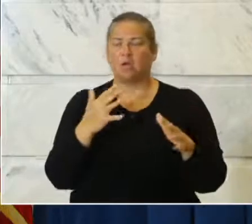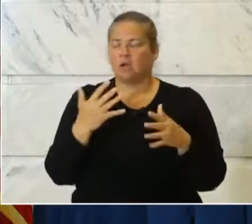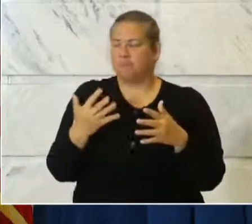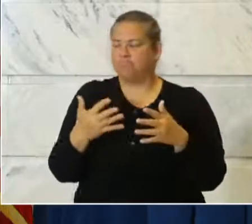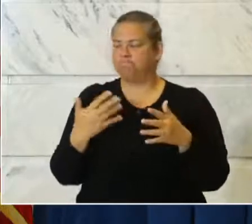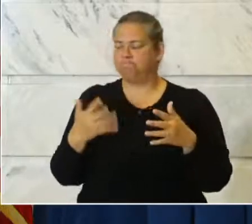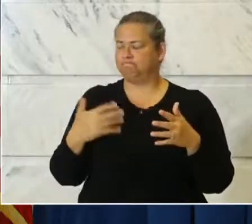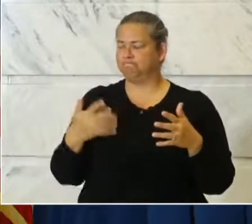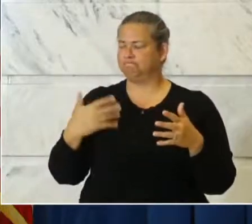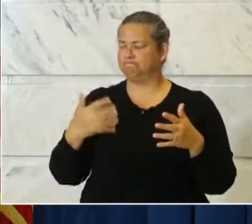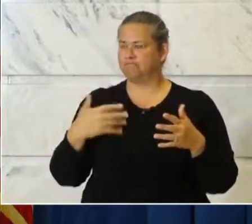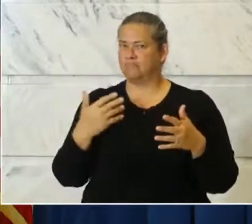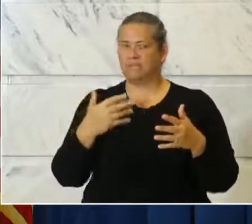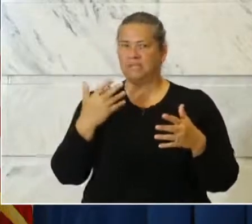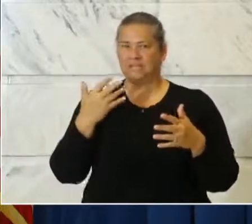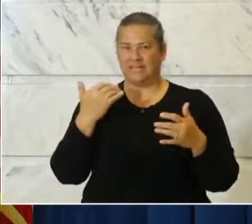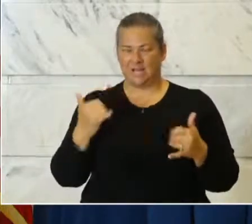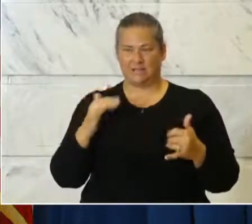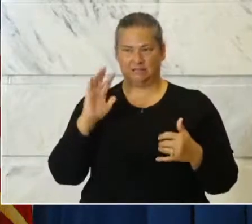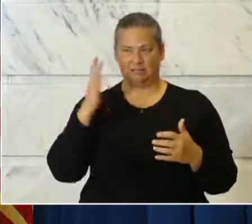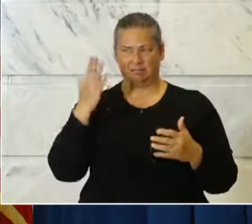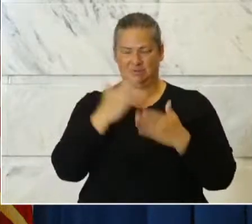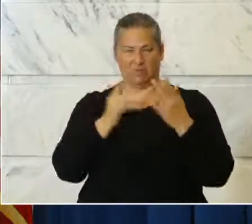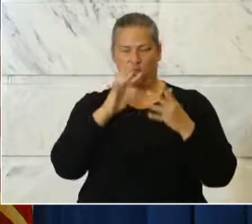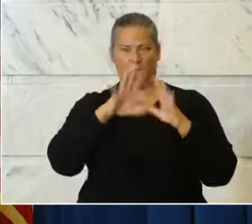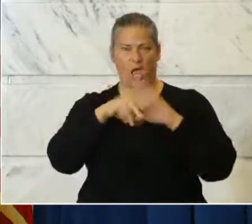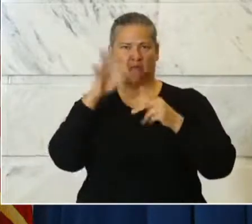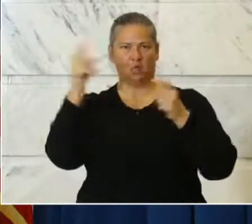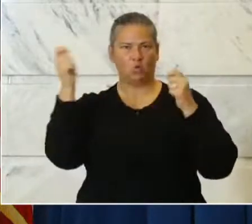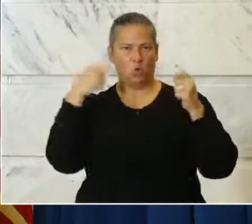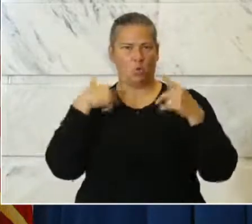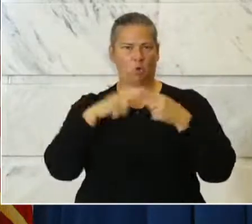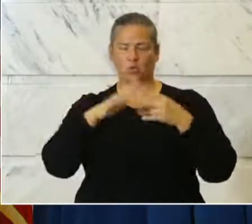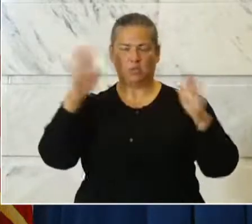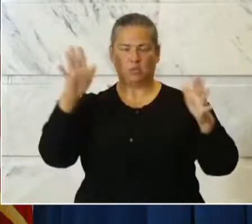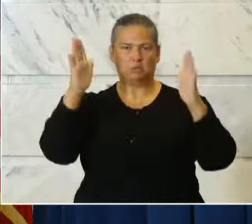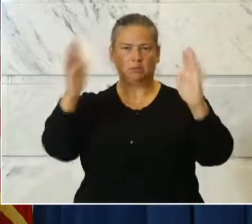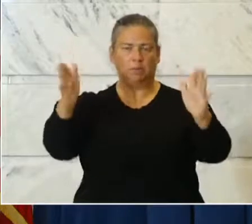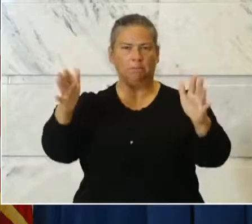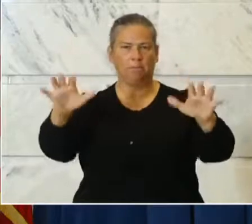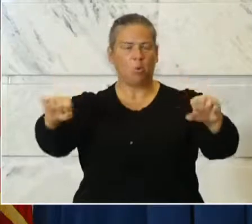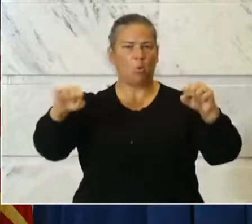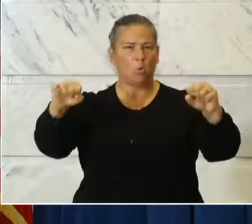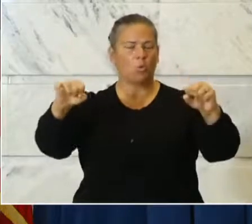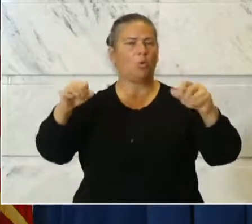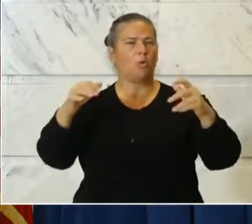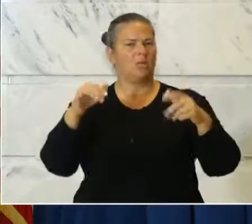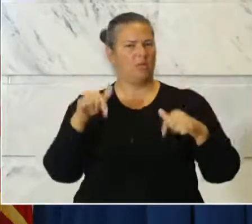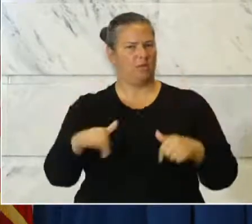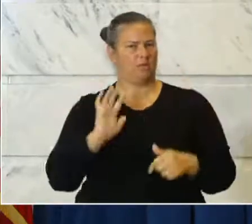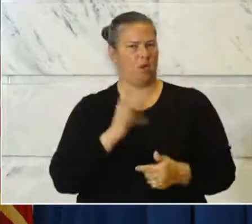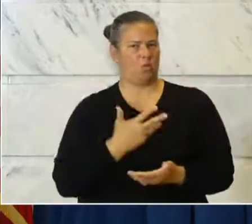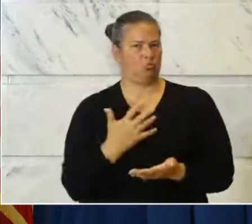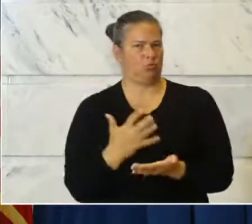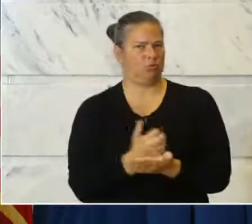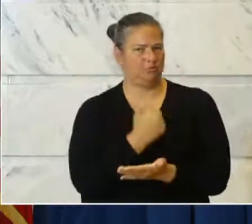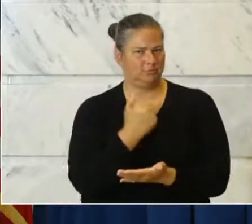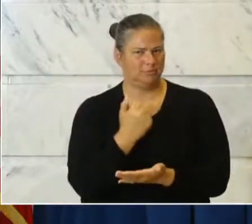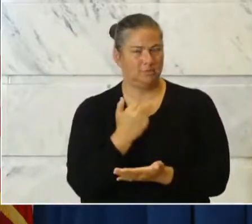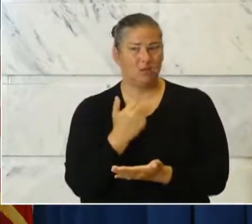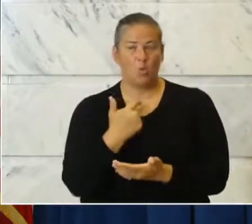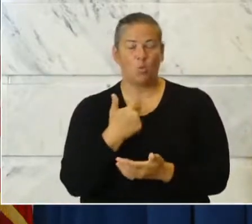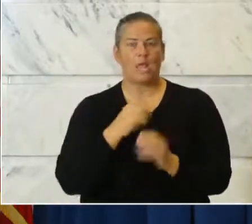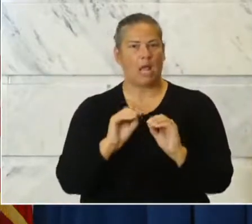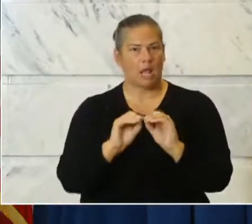moving out of control and us wanting to stop it right now, this is the chance. But I believe if we're clear and we don't have a lot of